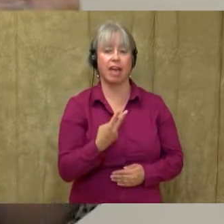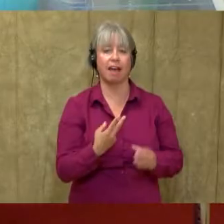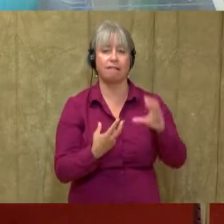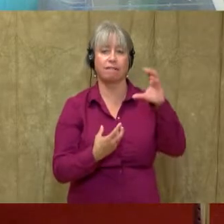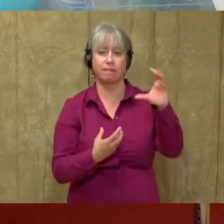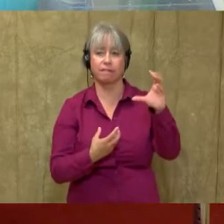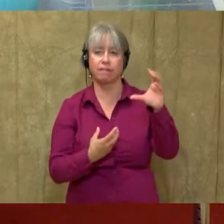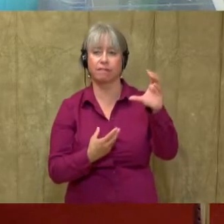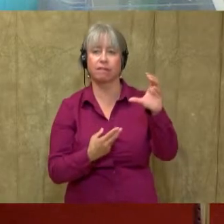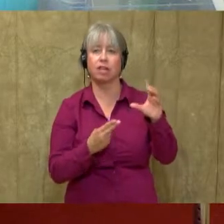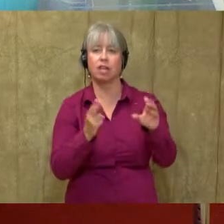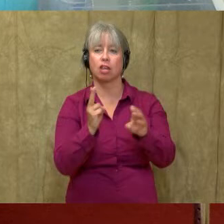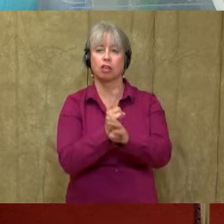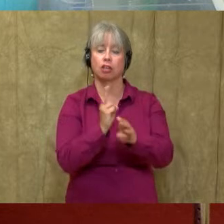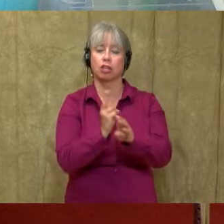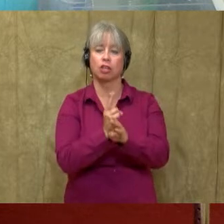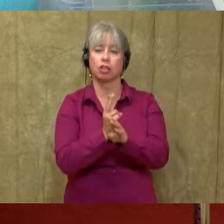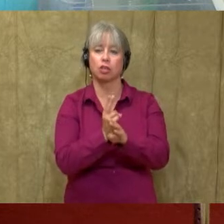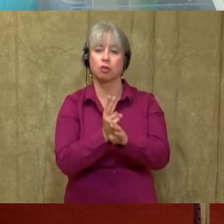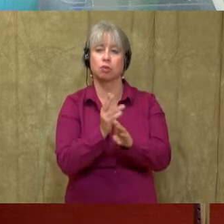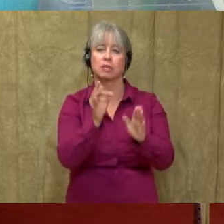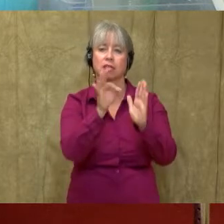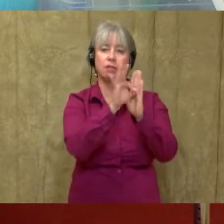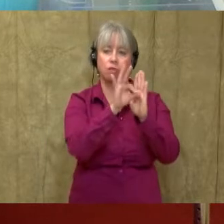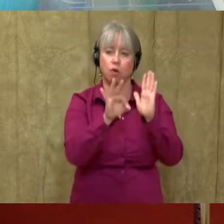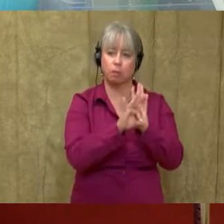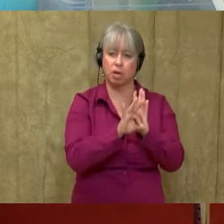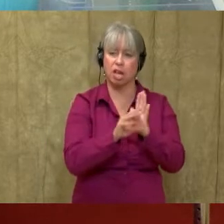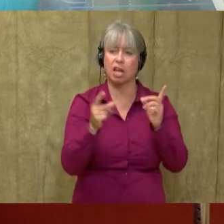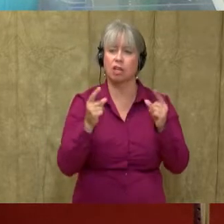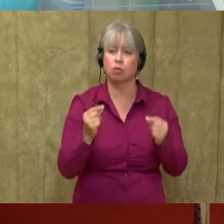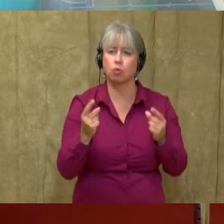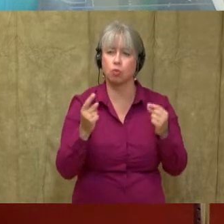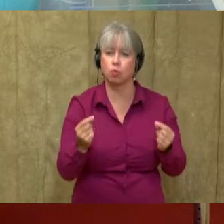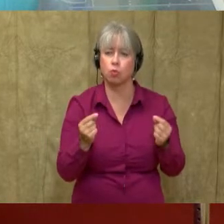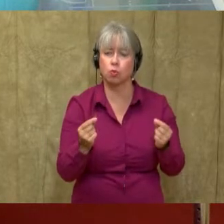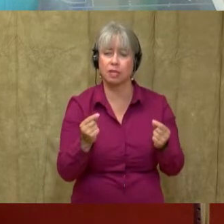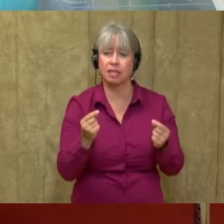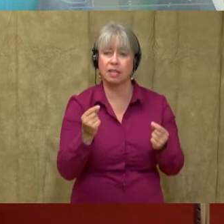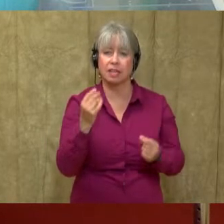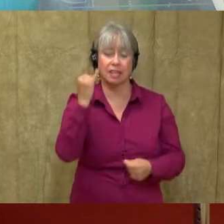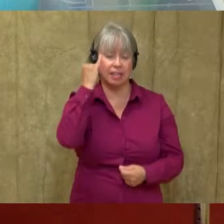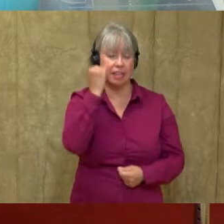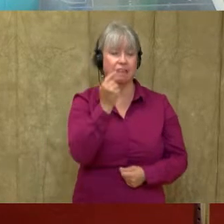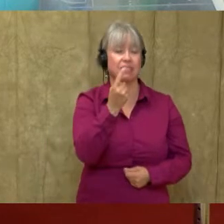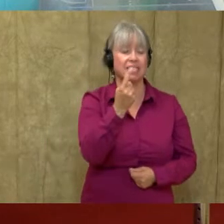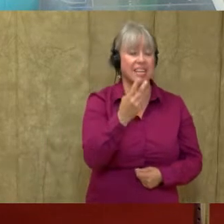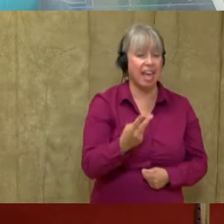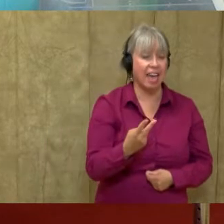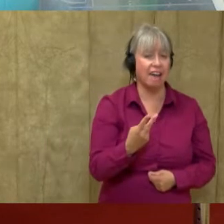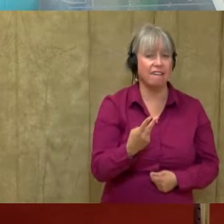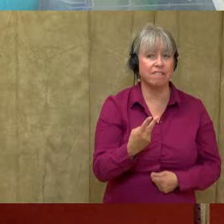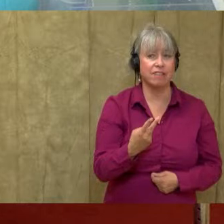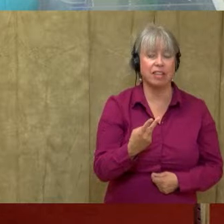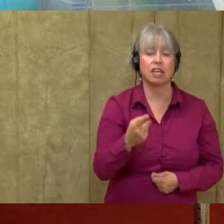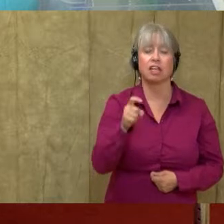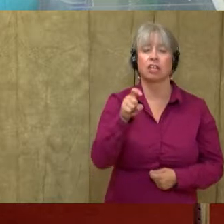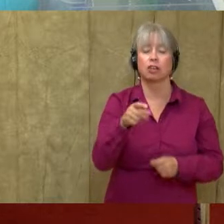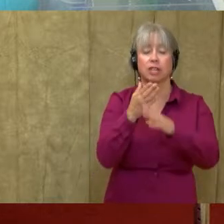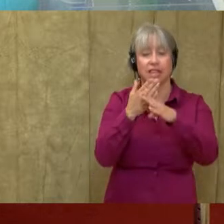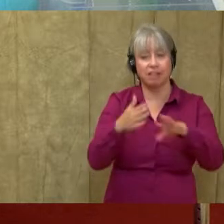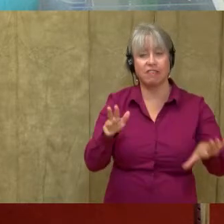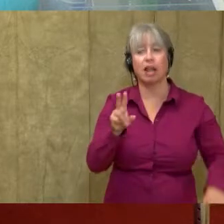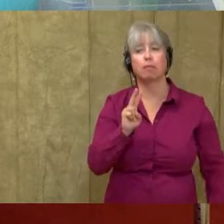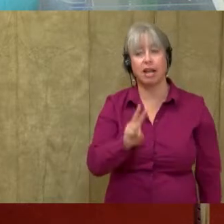would use the same formula, but what will we have to do? If it's half of something, we would have to divide by